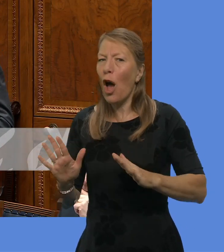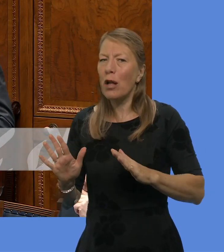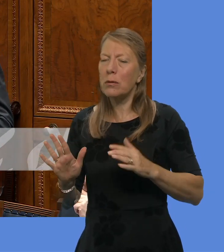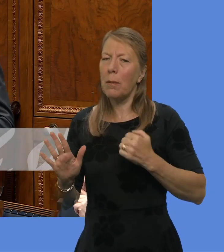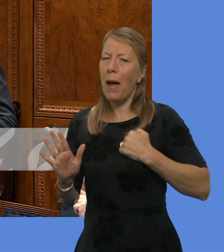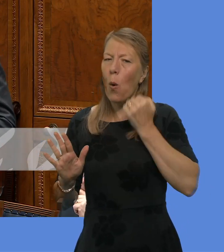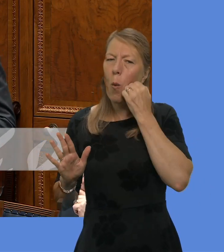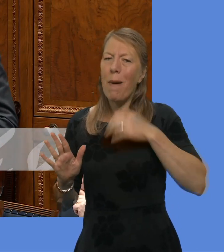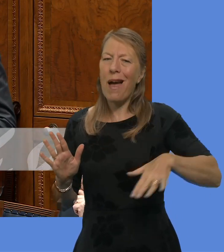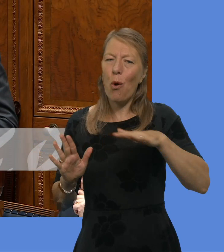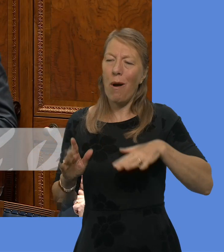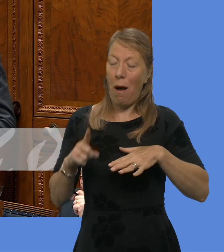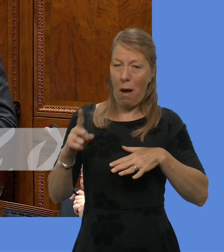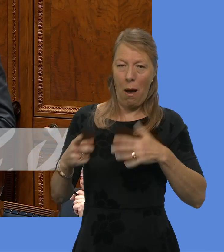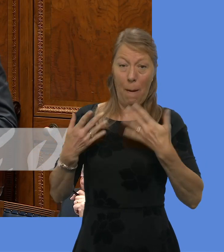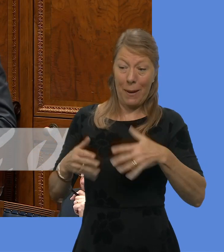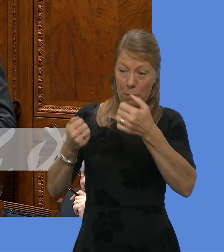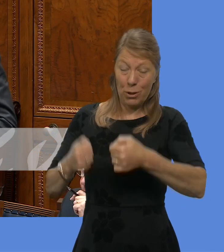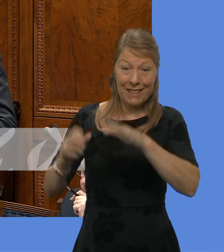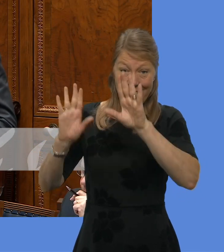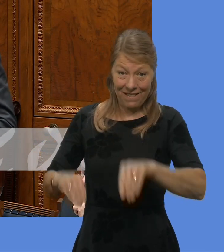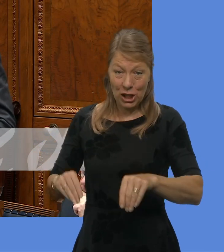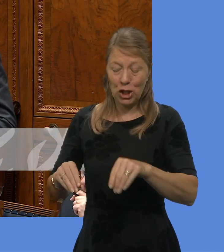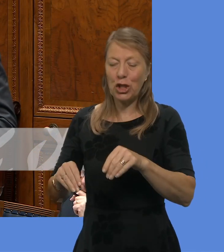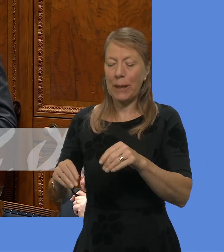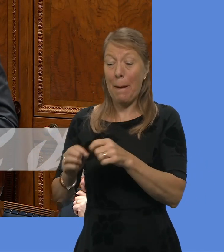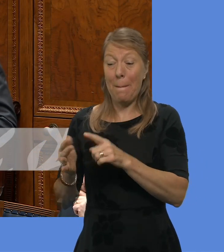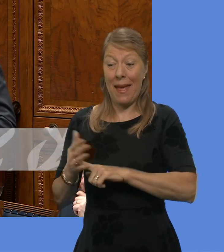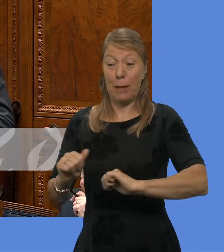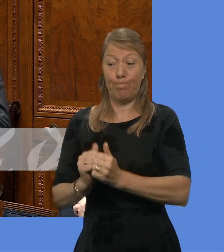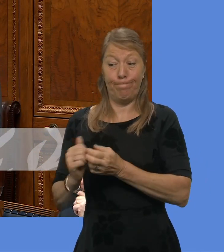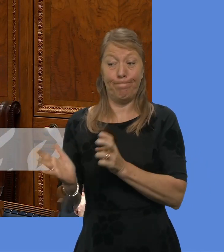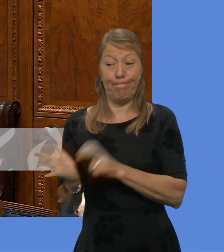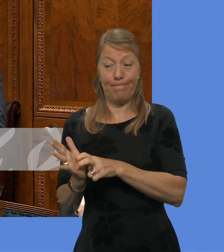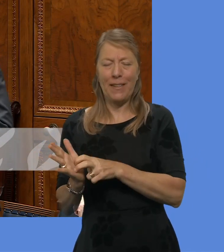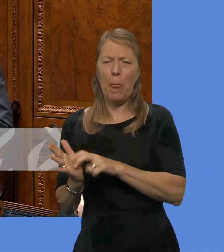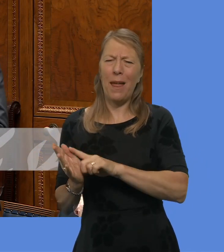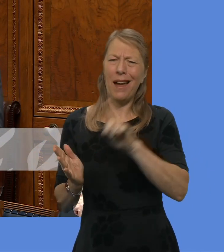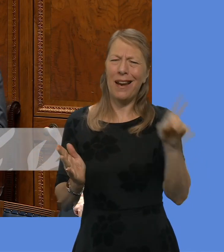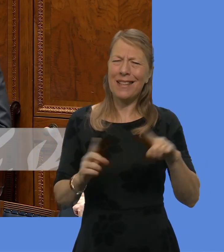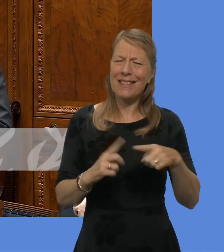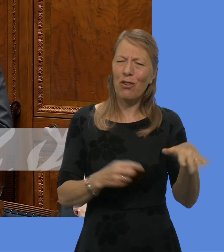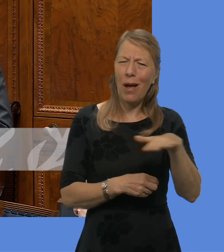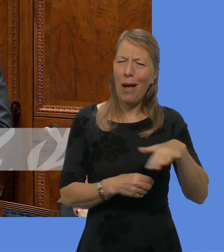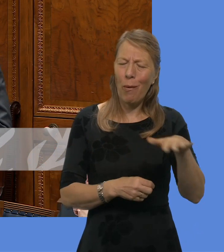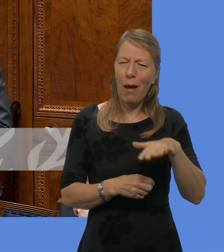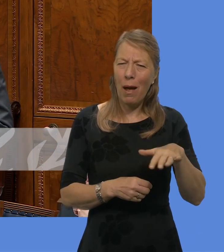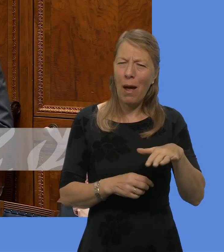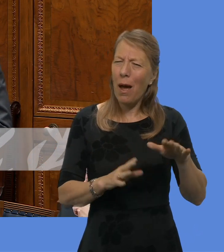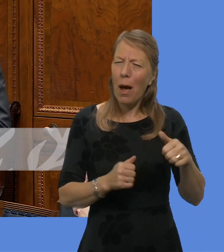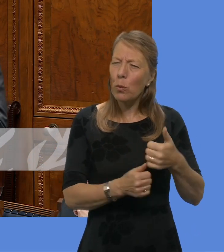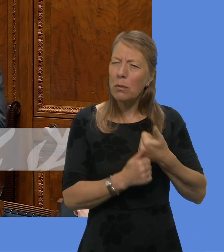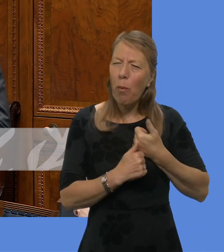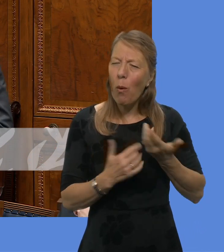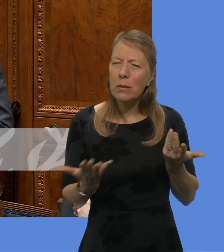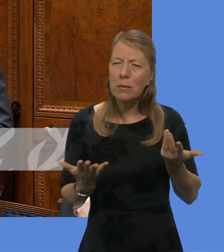their support network and their ability to access required medication on the individuals themselves, of course, but also on